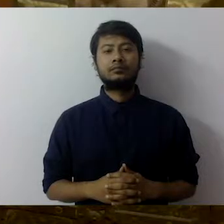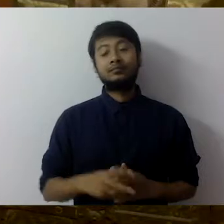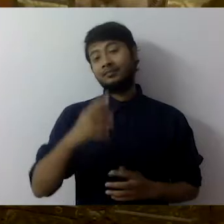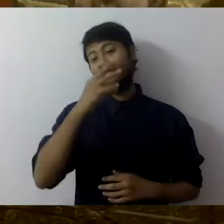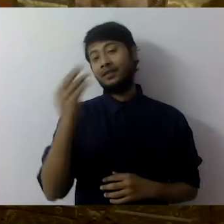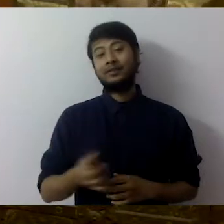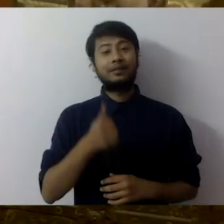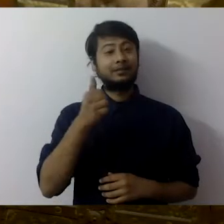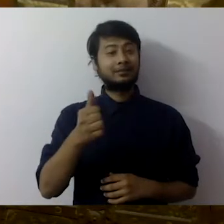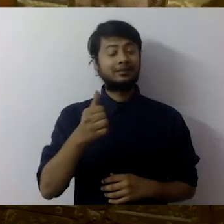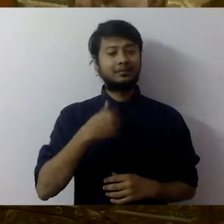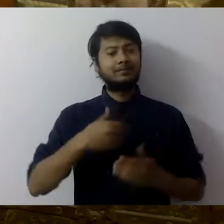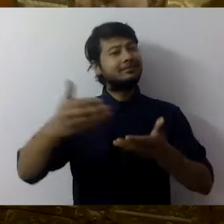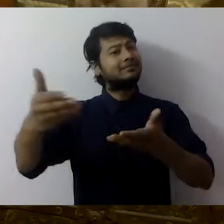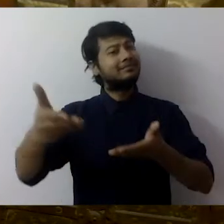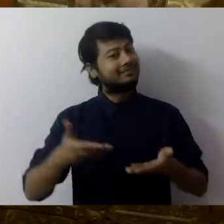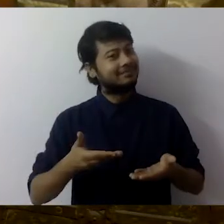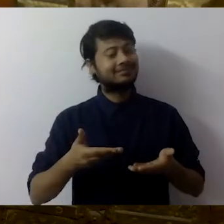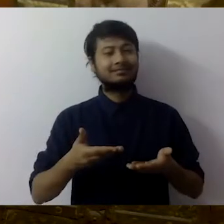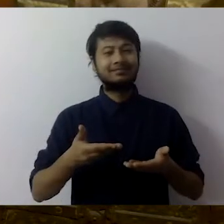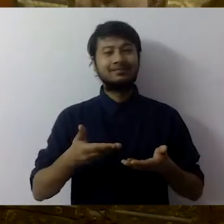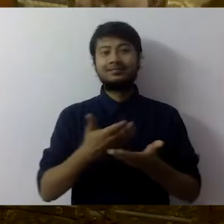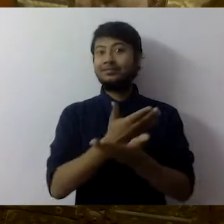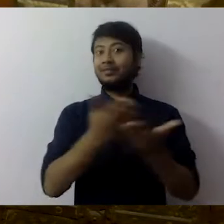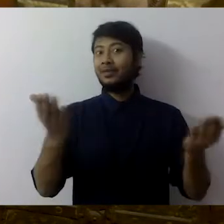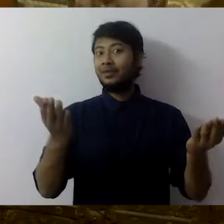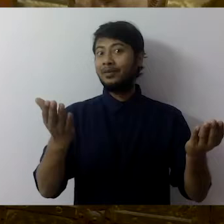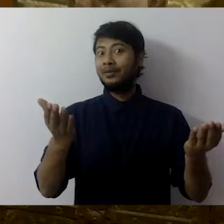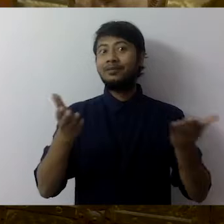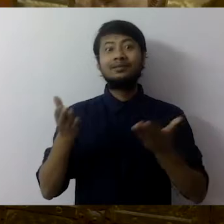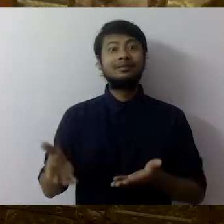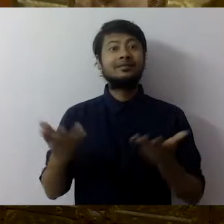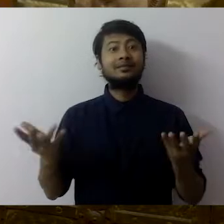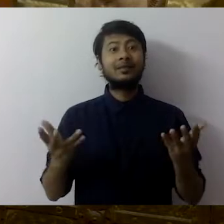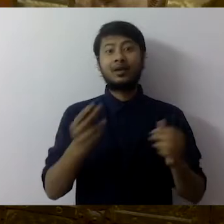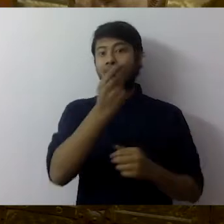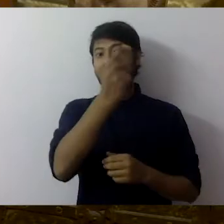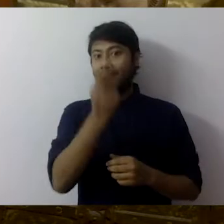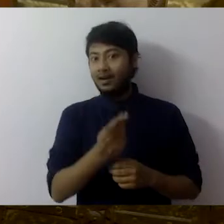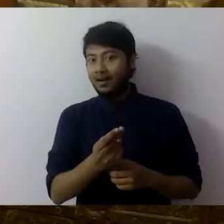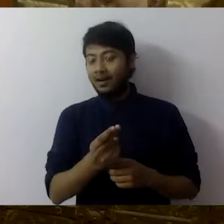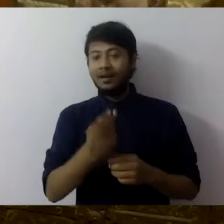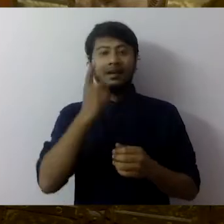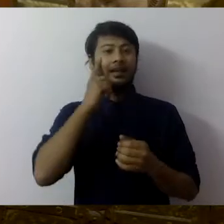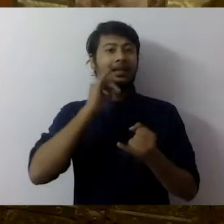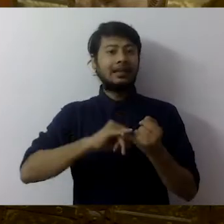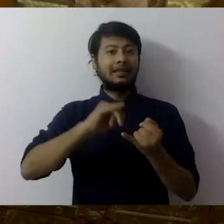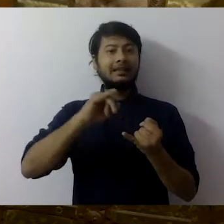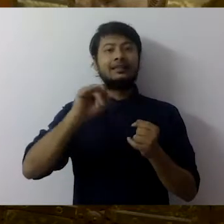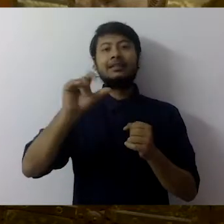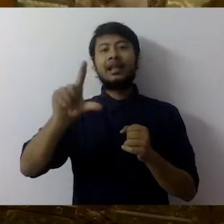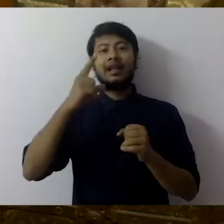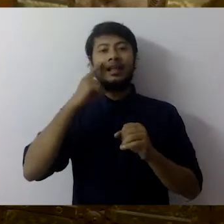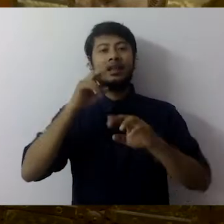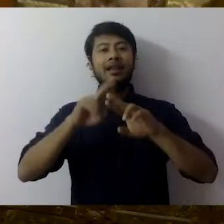Good evening. I'm delighted to welcome you to Art is Life, a celebration of one of the first ever digital